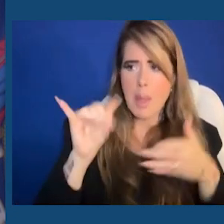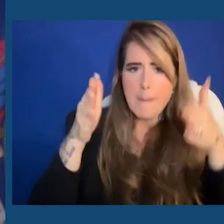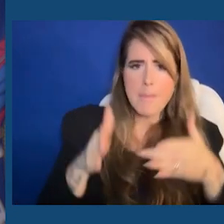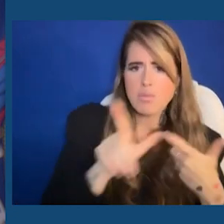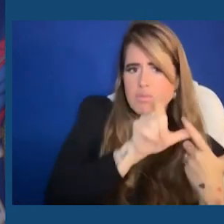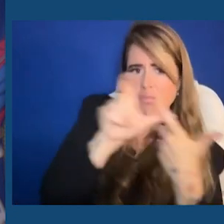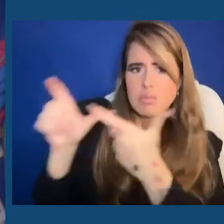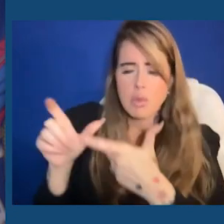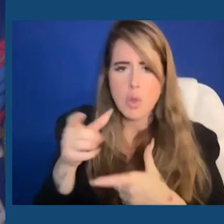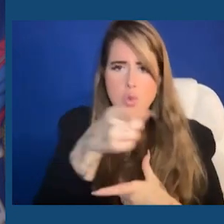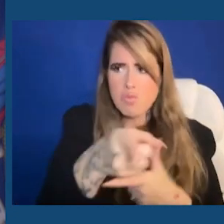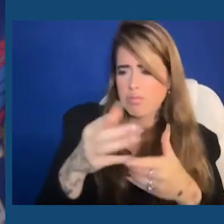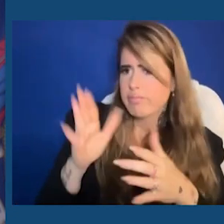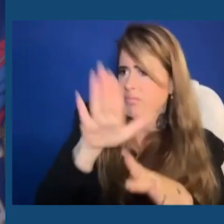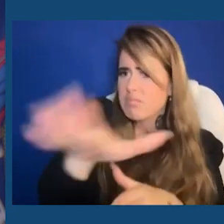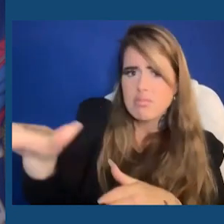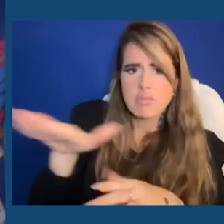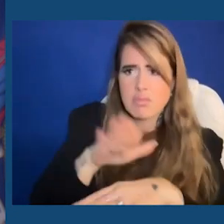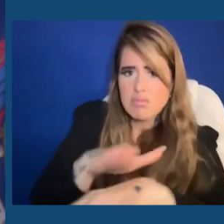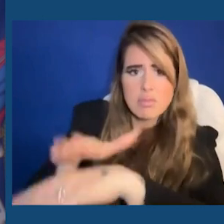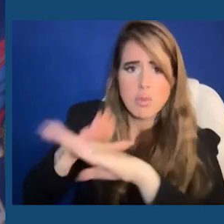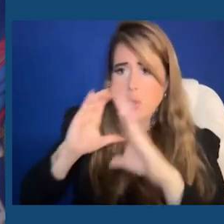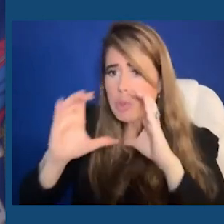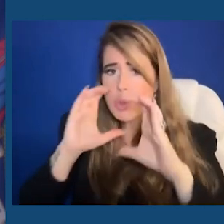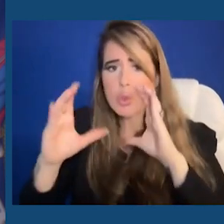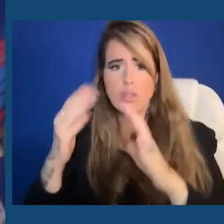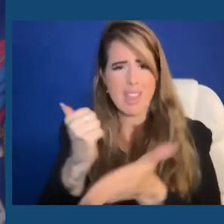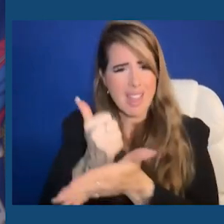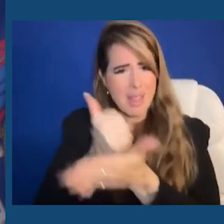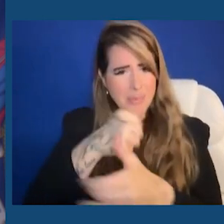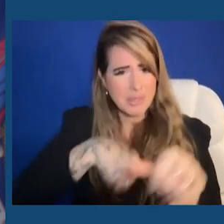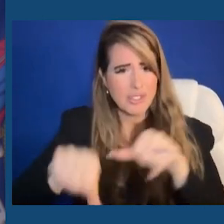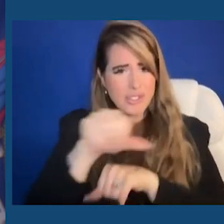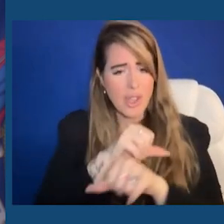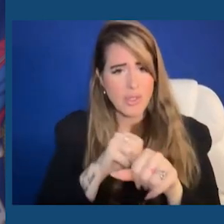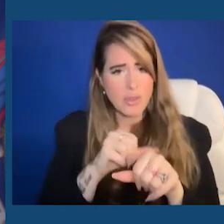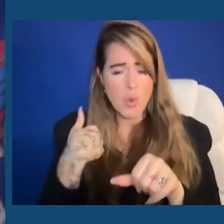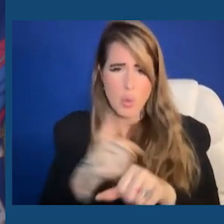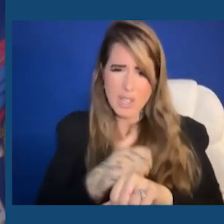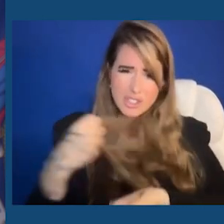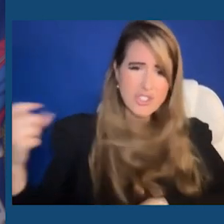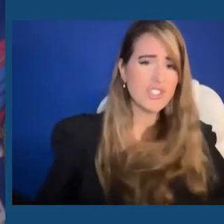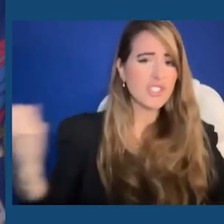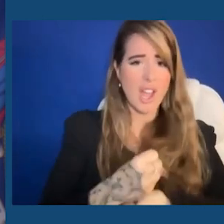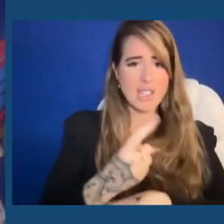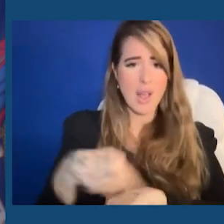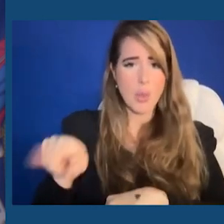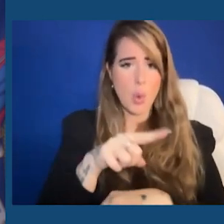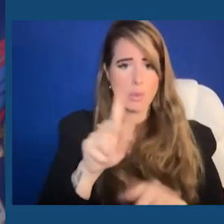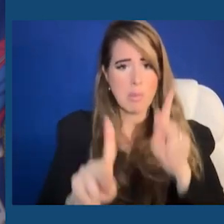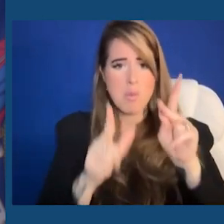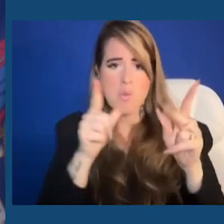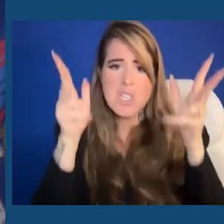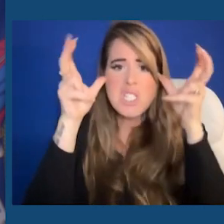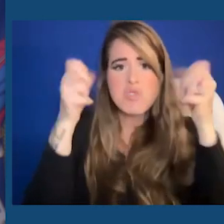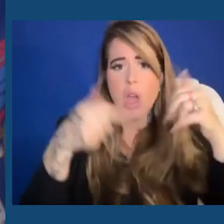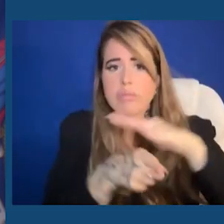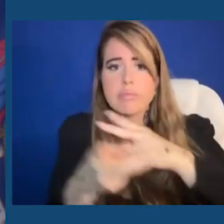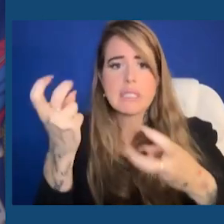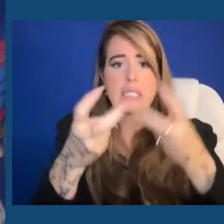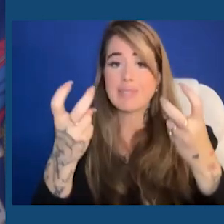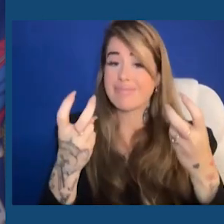out for each other. That's what we do as New York. Let's look out for each other, and we can shut them down. It's long overdue, but the day has